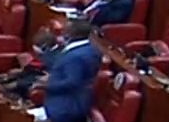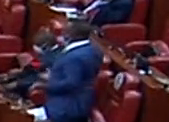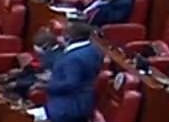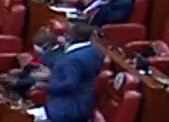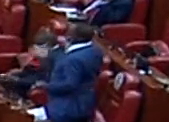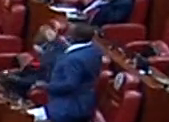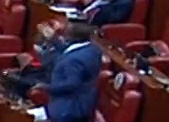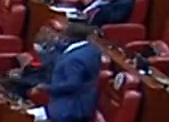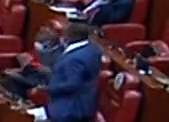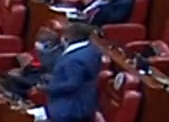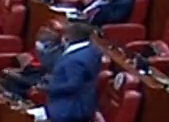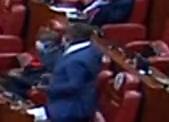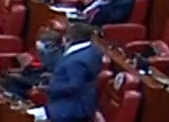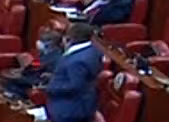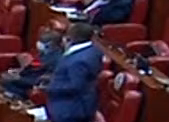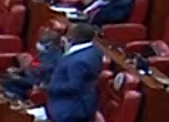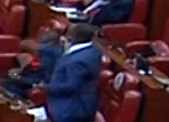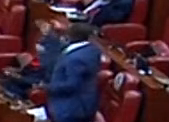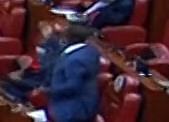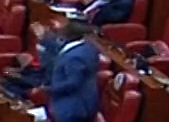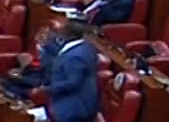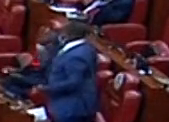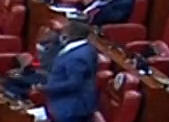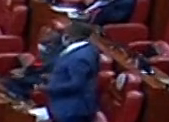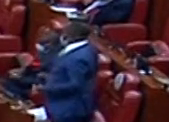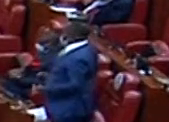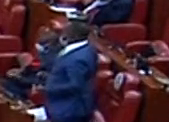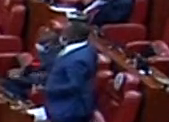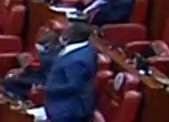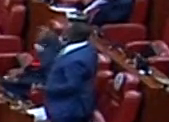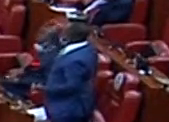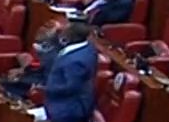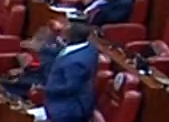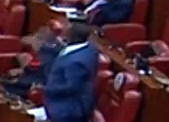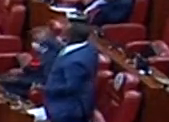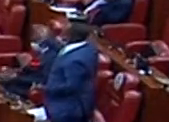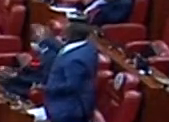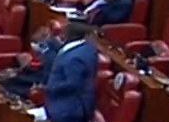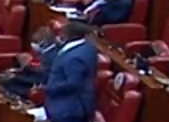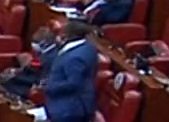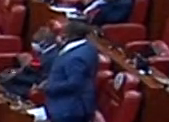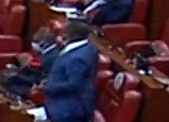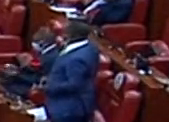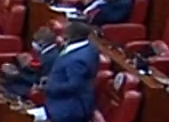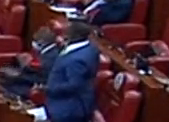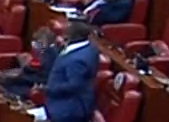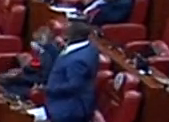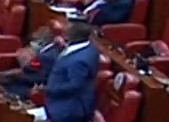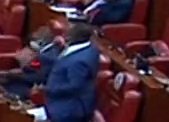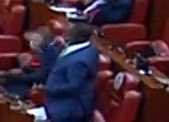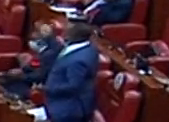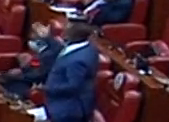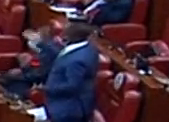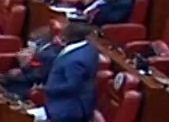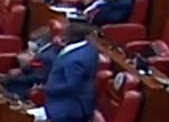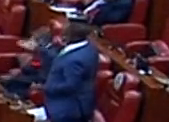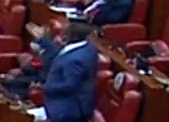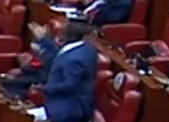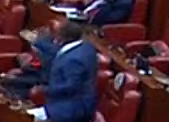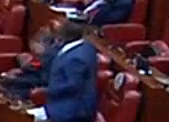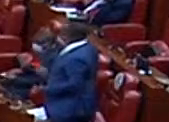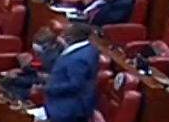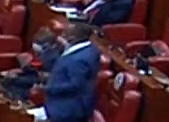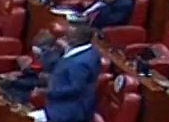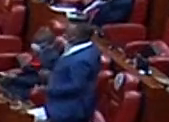Speaker, Kenyans are dying. Doctors are dying. Many people cannot afford food. The issues of the big agenda